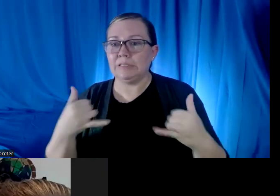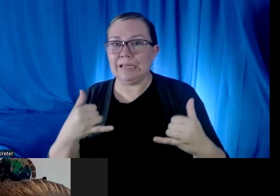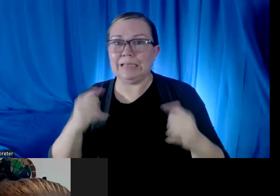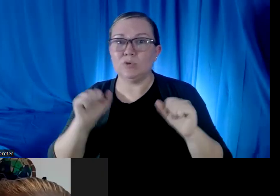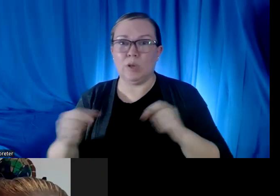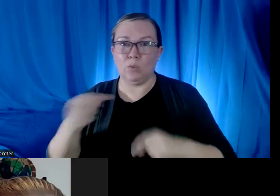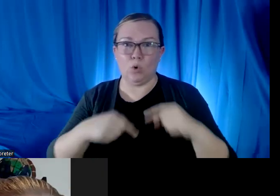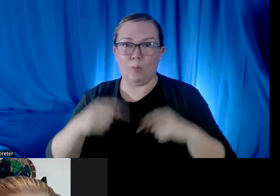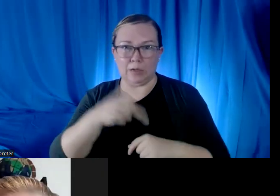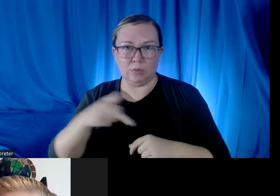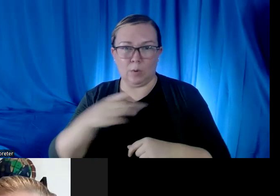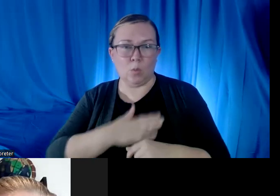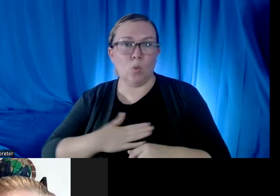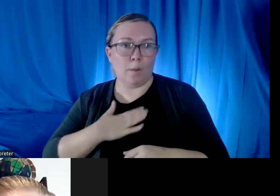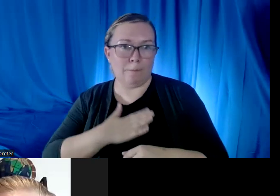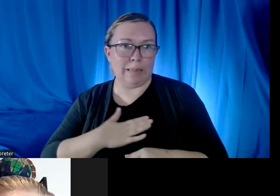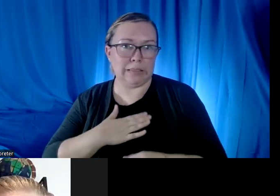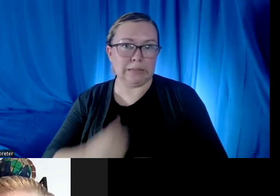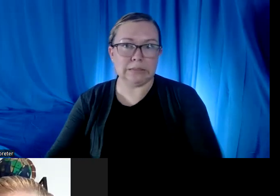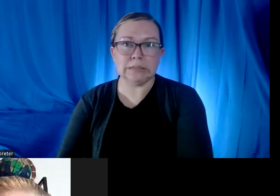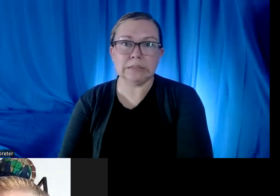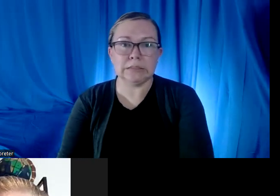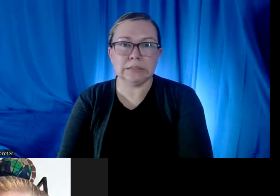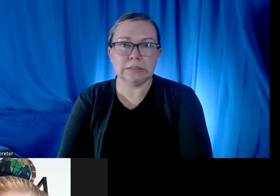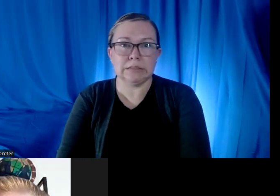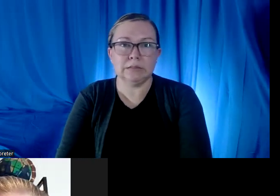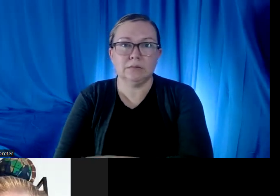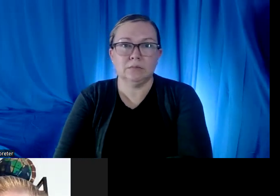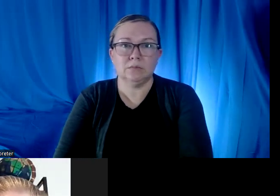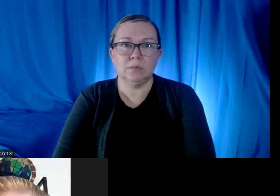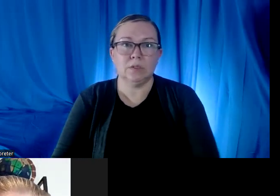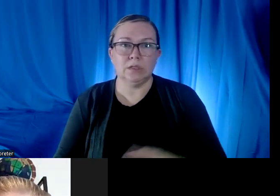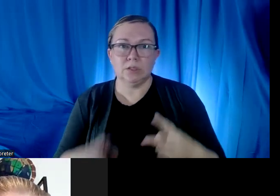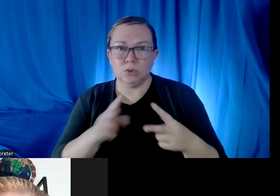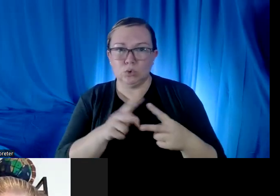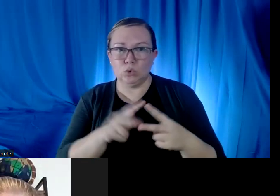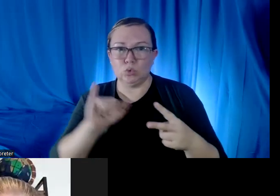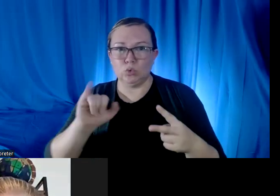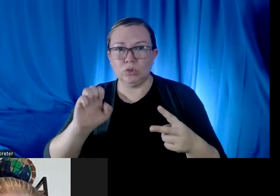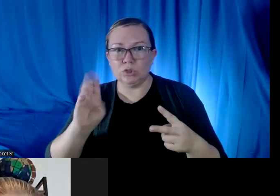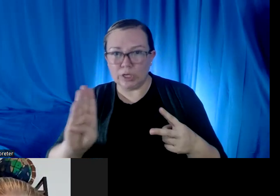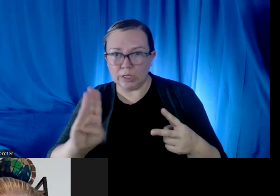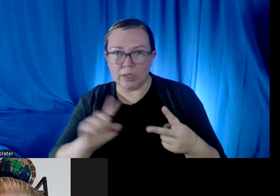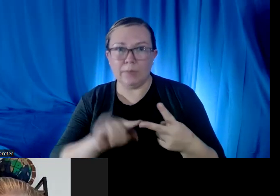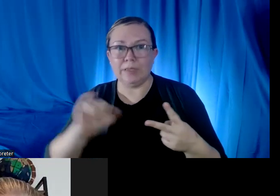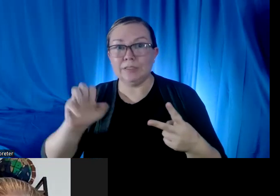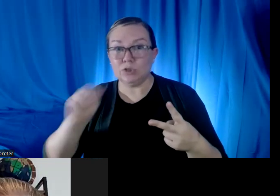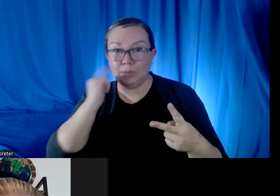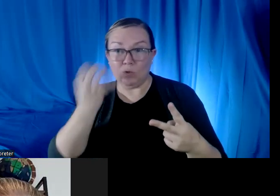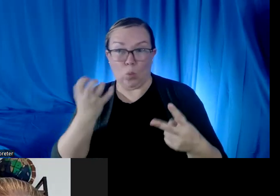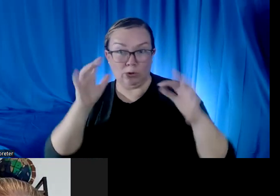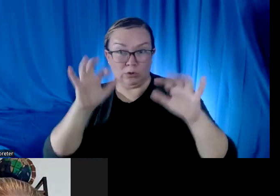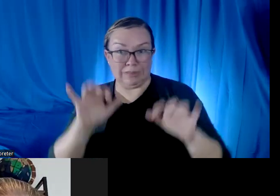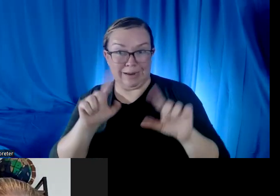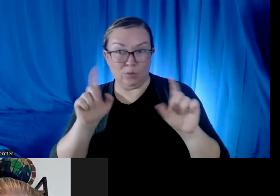back to the PowerPoint, please? Should I just say that Jacob and Jim, if you want to type your questions into the chat, or if you can